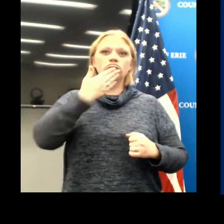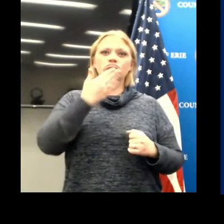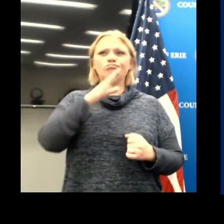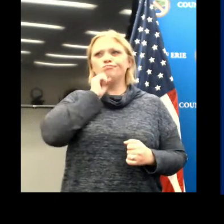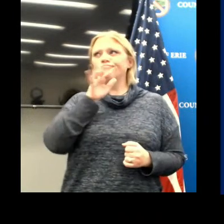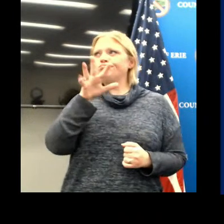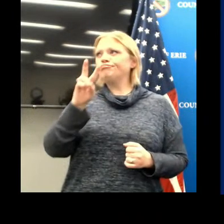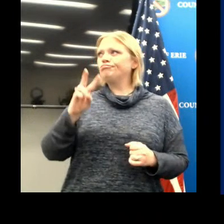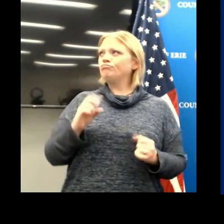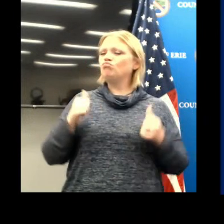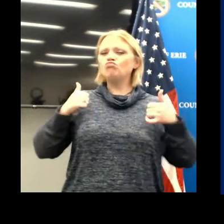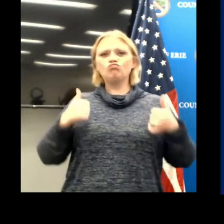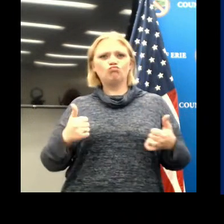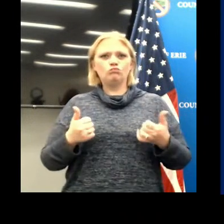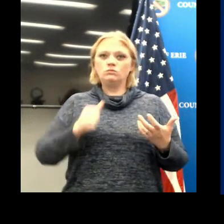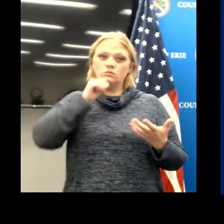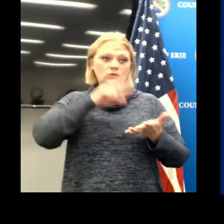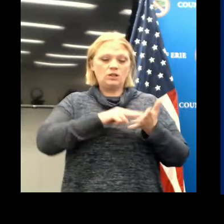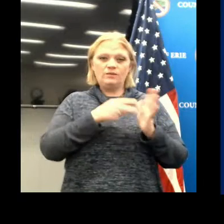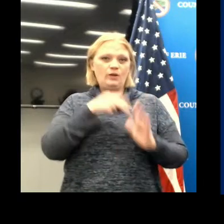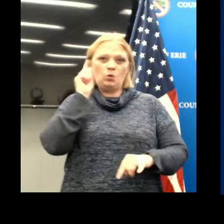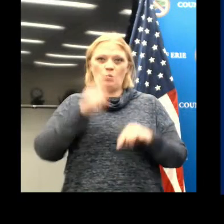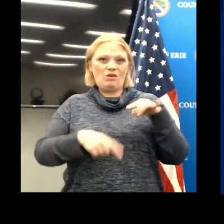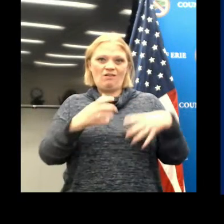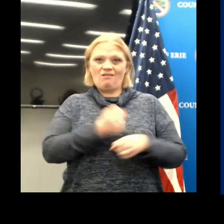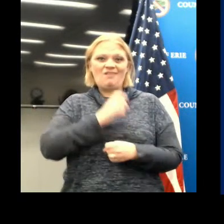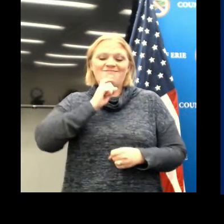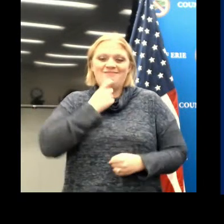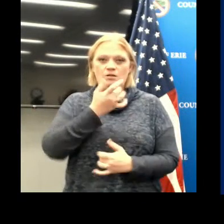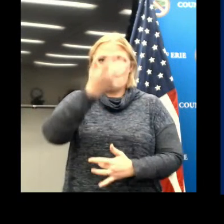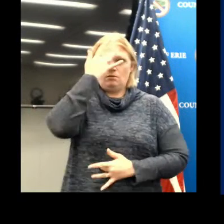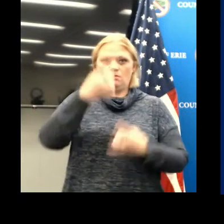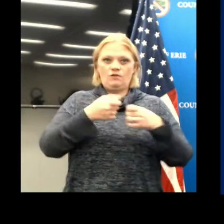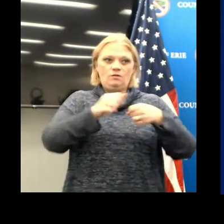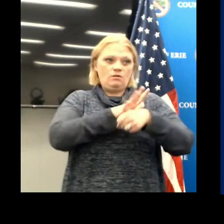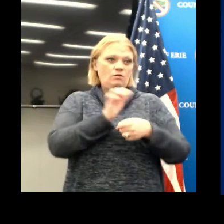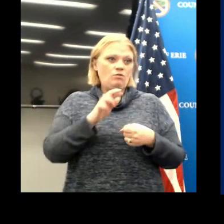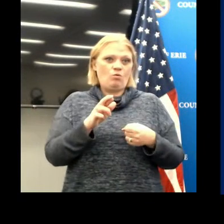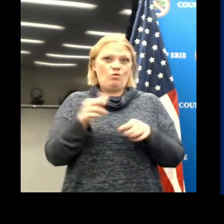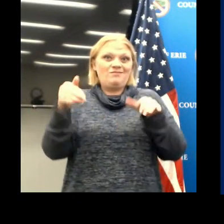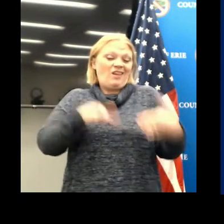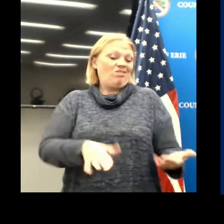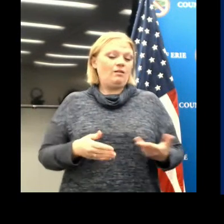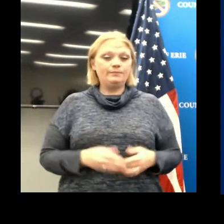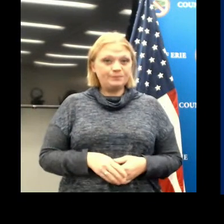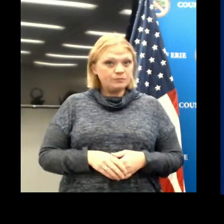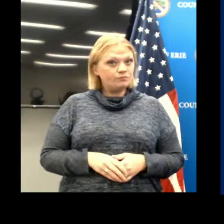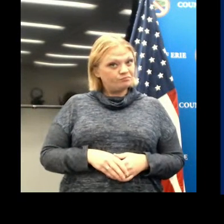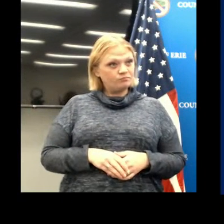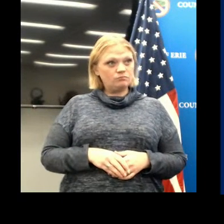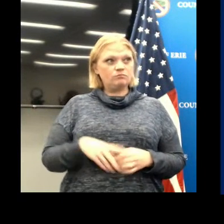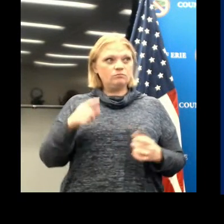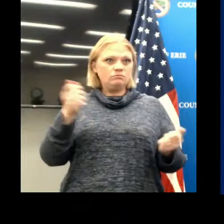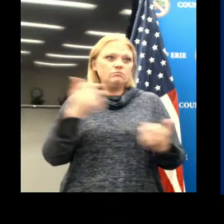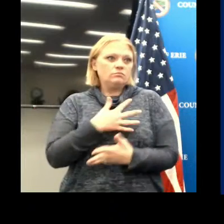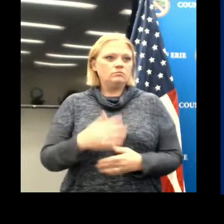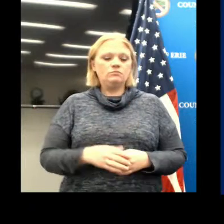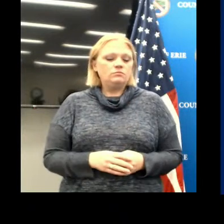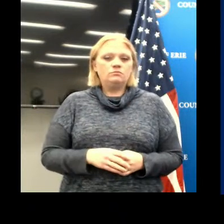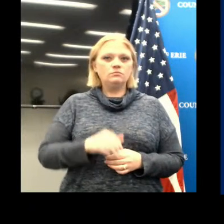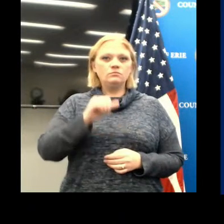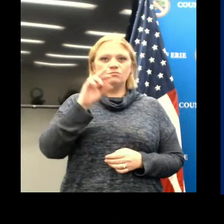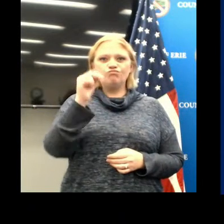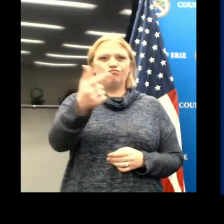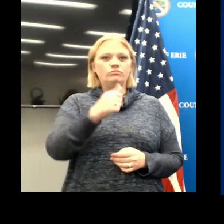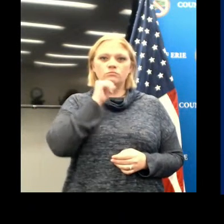old, everything's great, doesn't mean you're not susceptible to a serious illness from COVID, or for that matter, death. This is scary. This is not good. We're